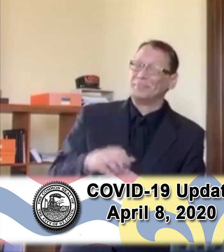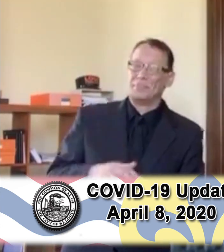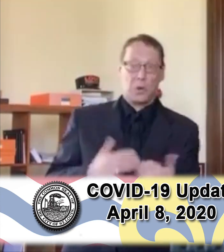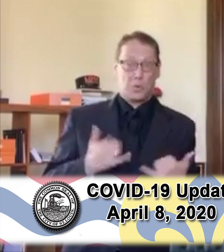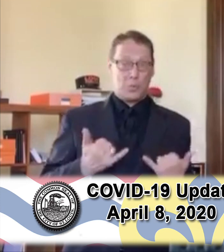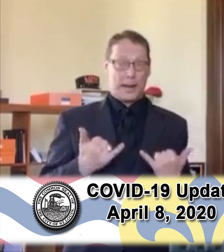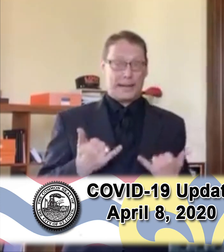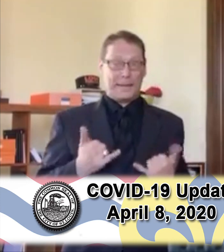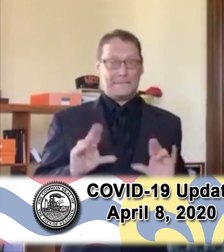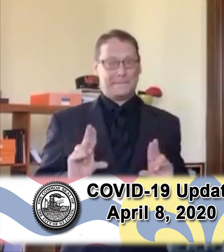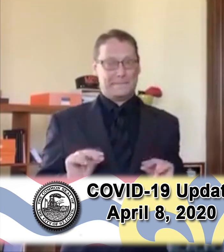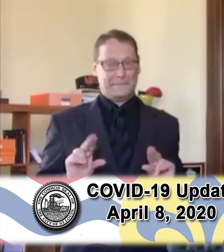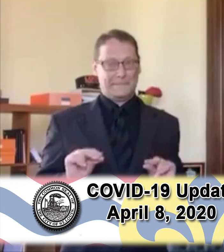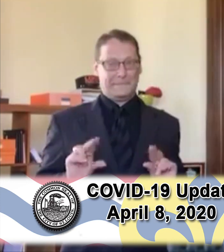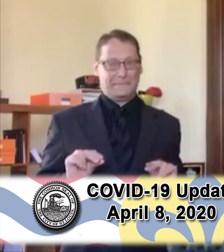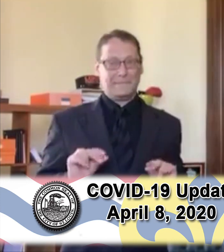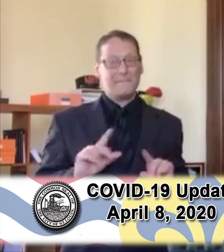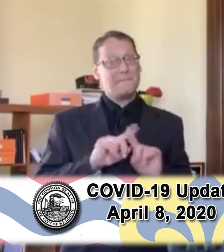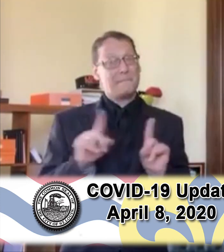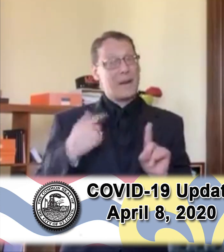not happening, but we're looking ahead.